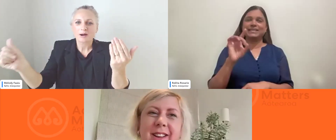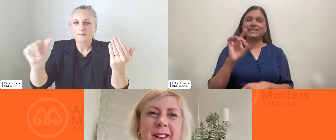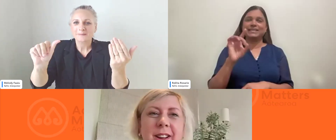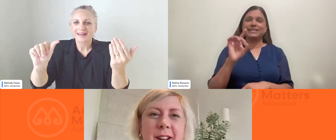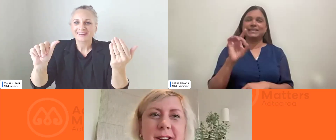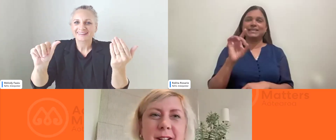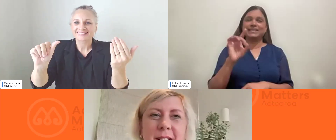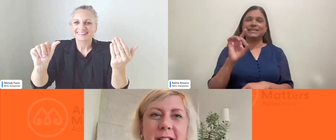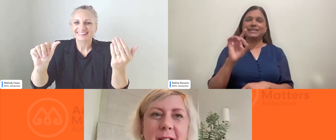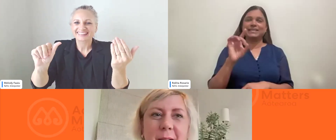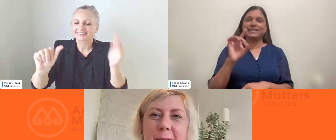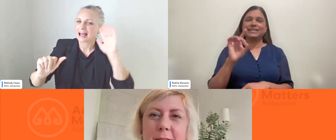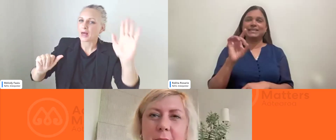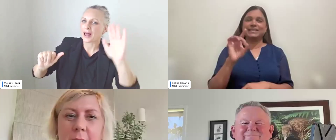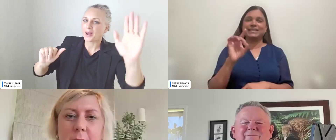Hello.